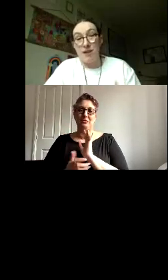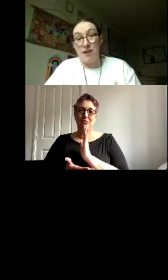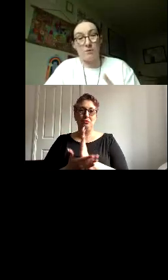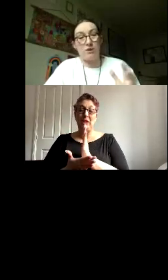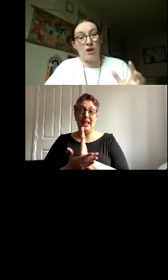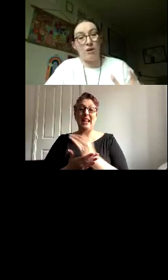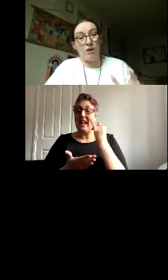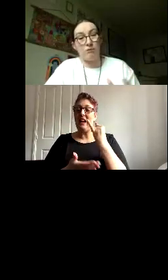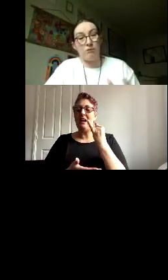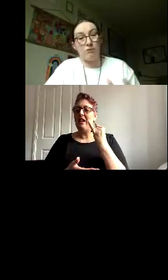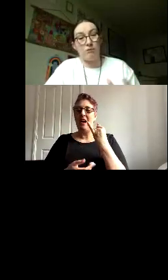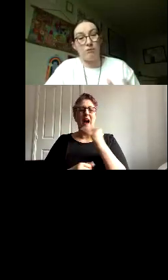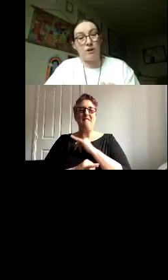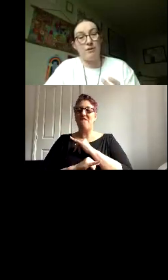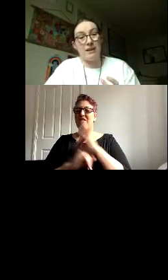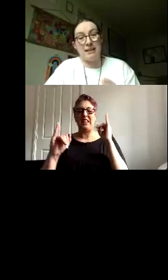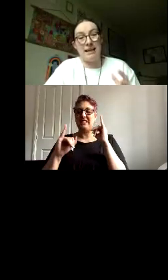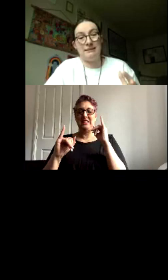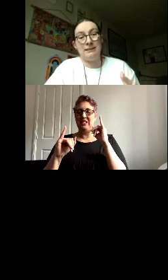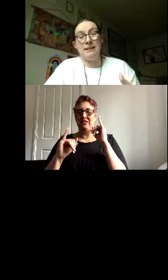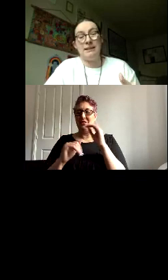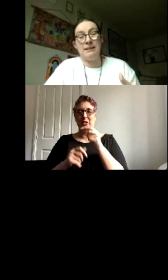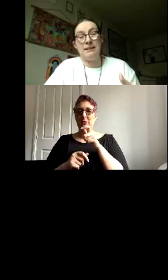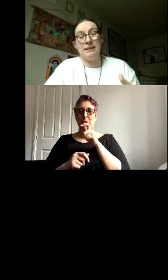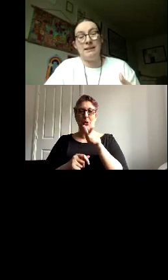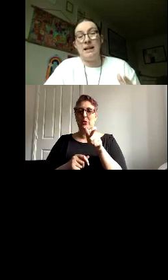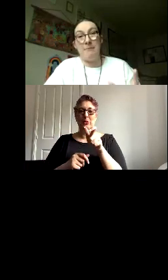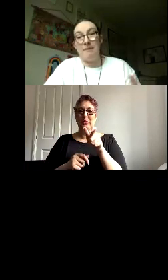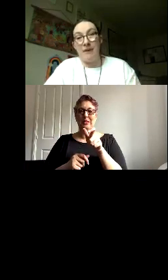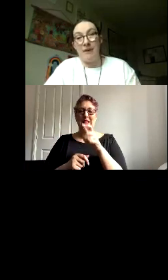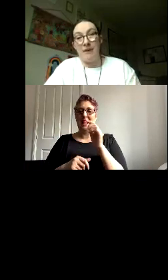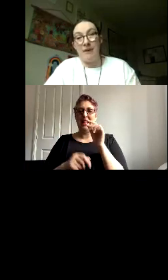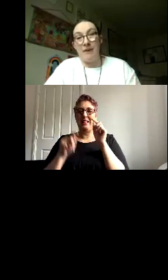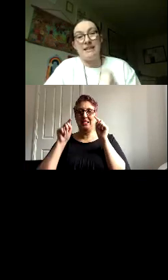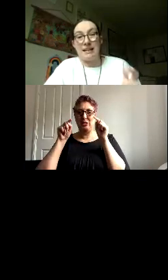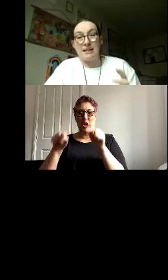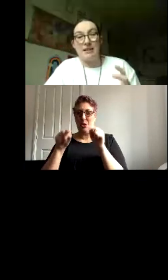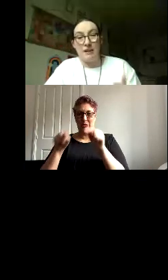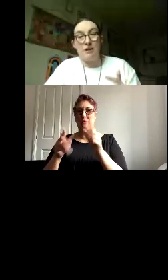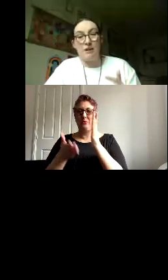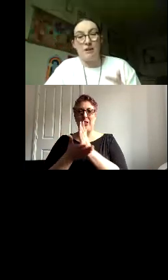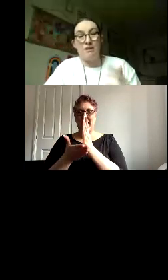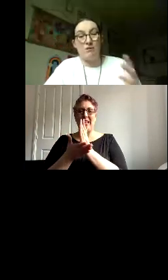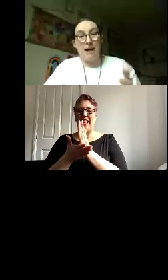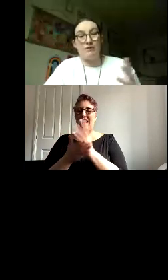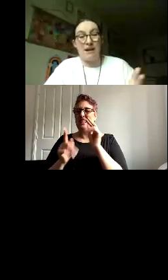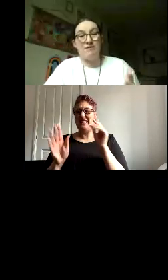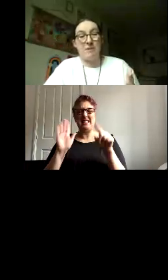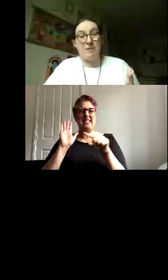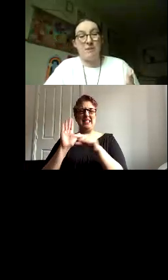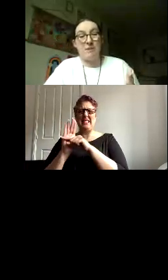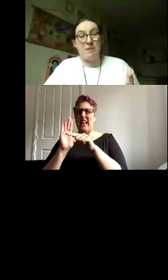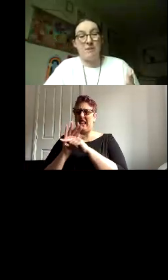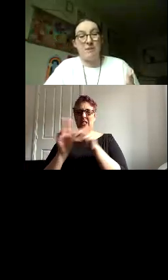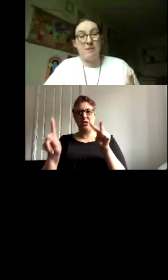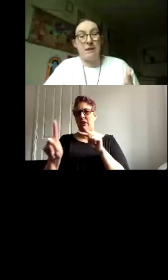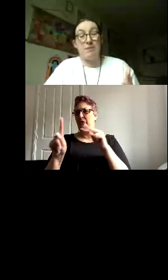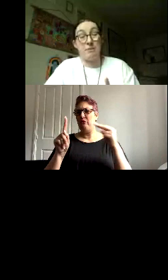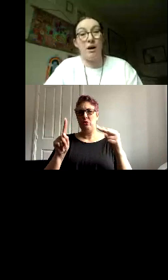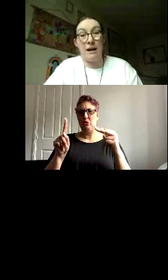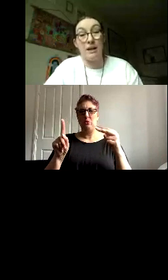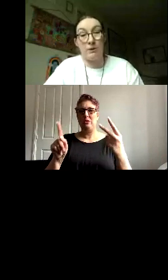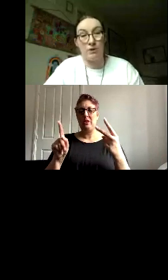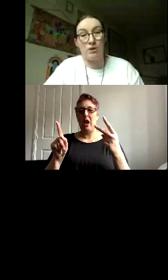offensive terms, which are rooted in very negative views around deaf people, particularly deaf people who are sign